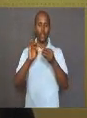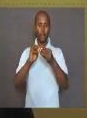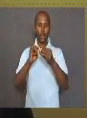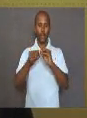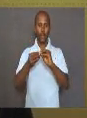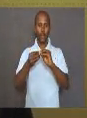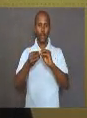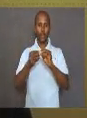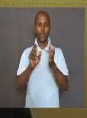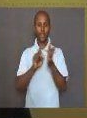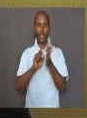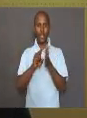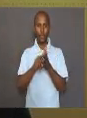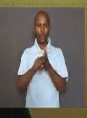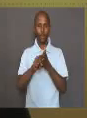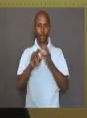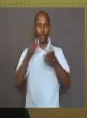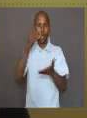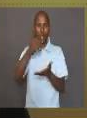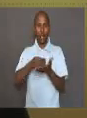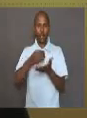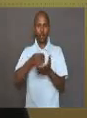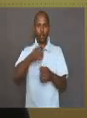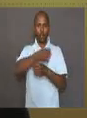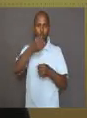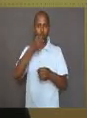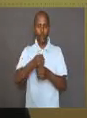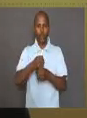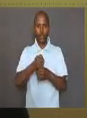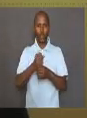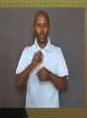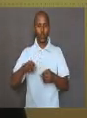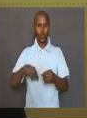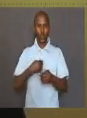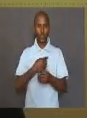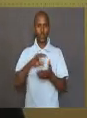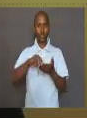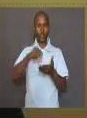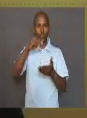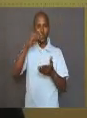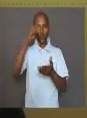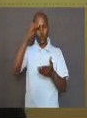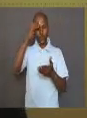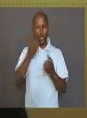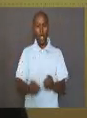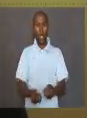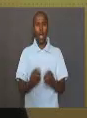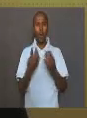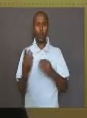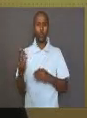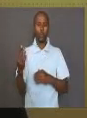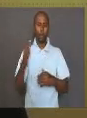In the example of the cups of coffee, we thought about how often